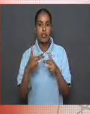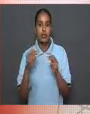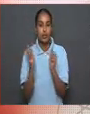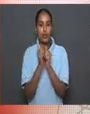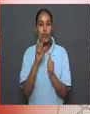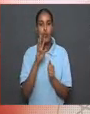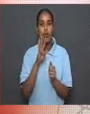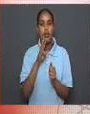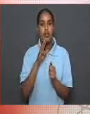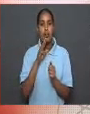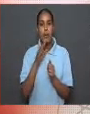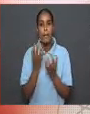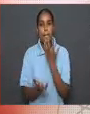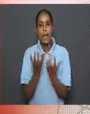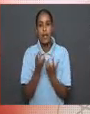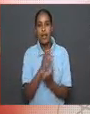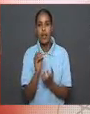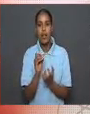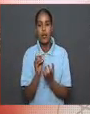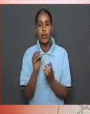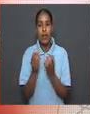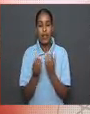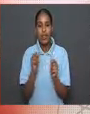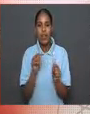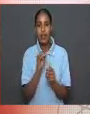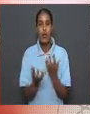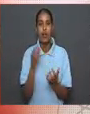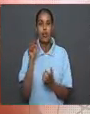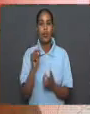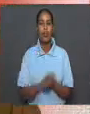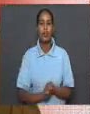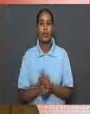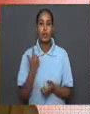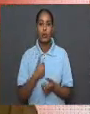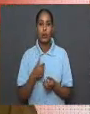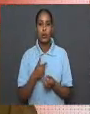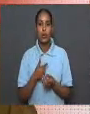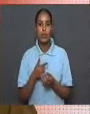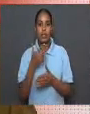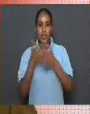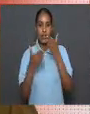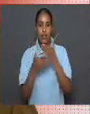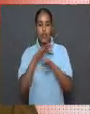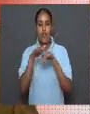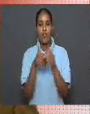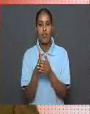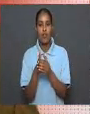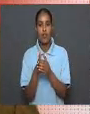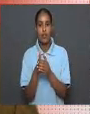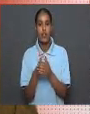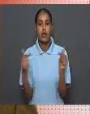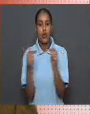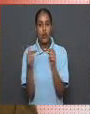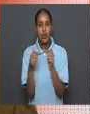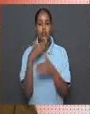water and its melting and boiling points. We went through the steps involved in